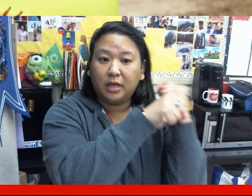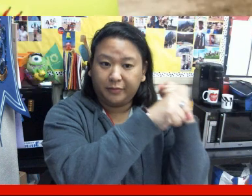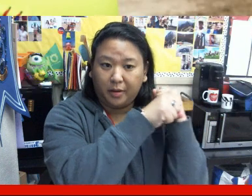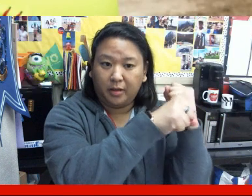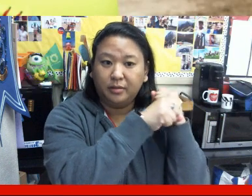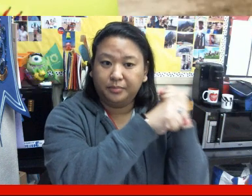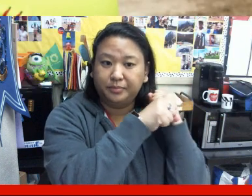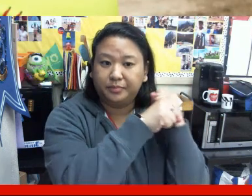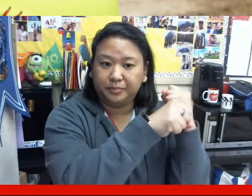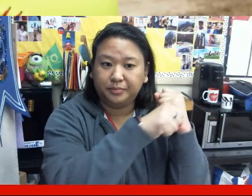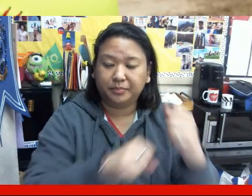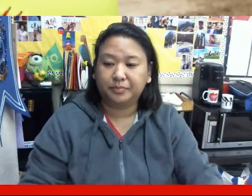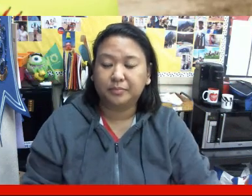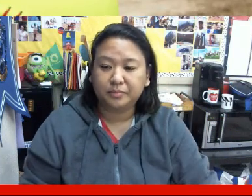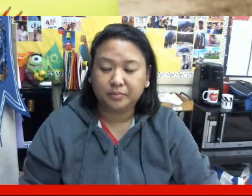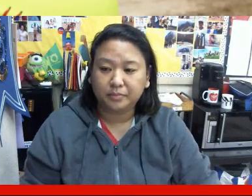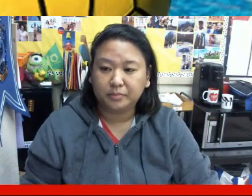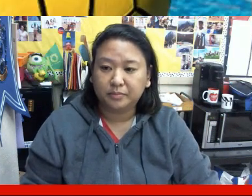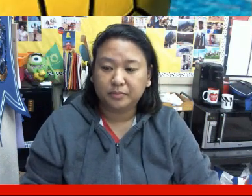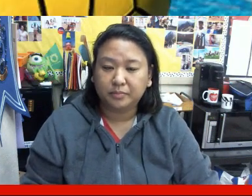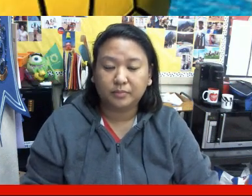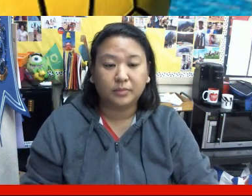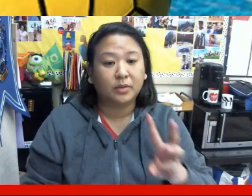Baseball, softball.